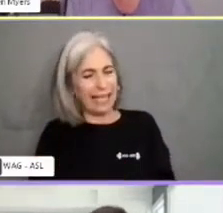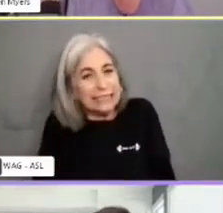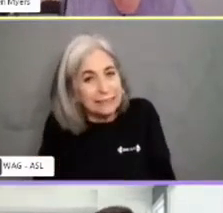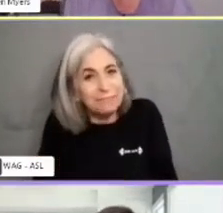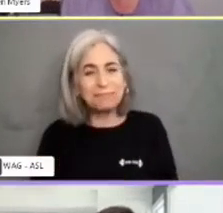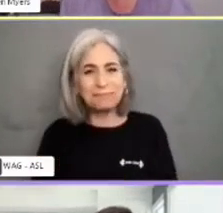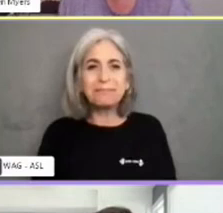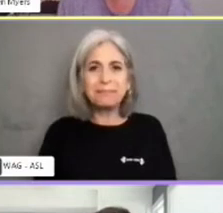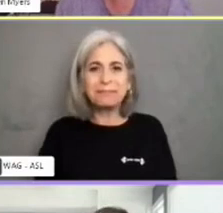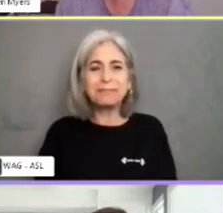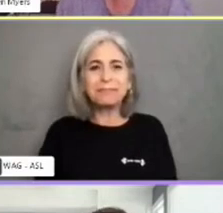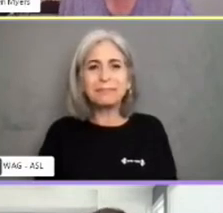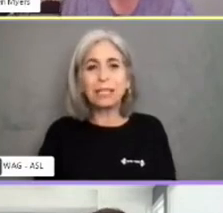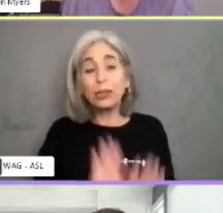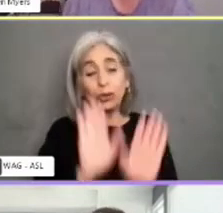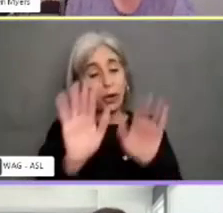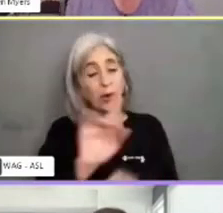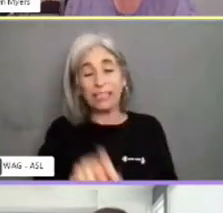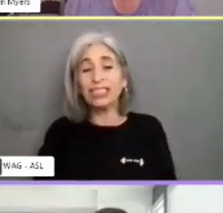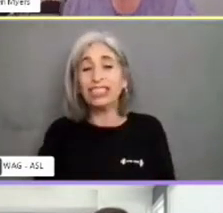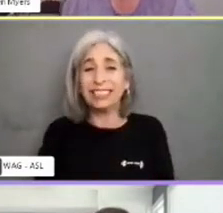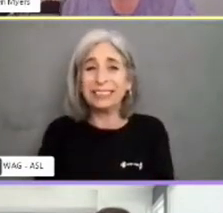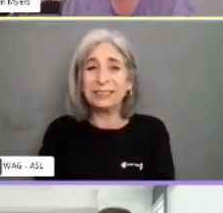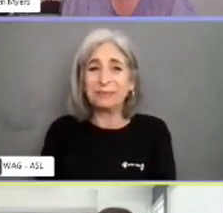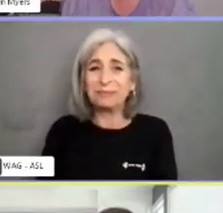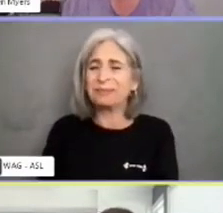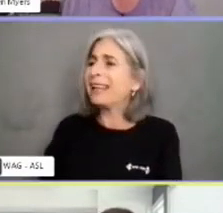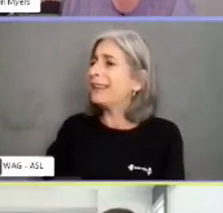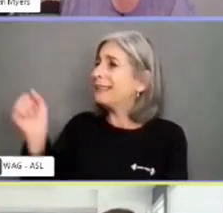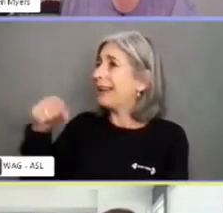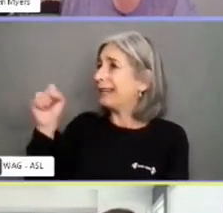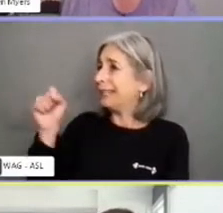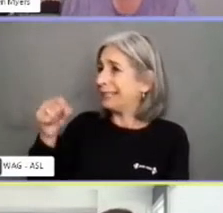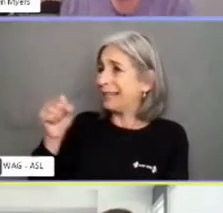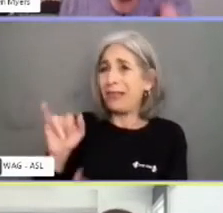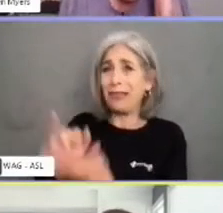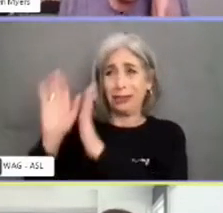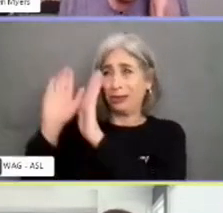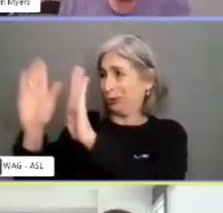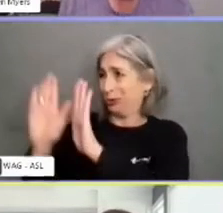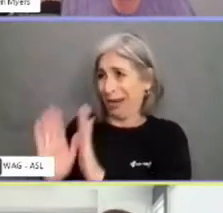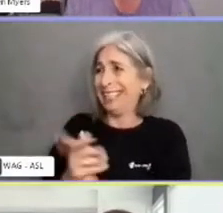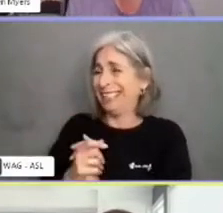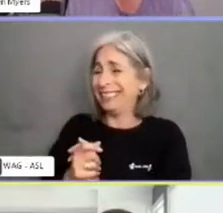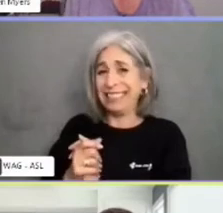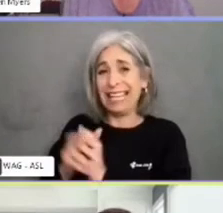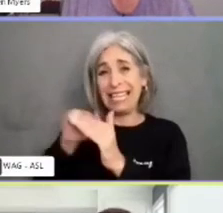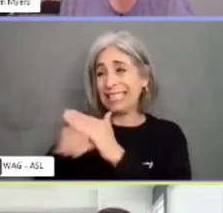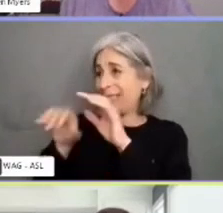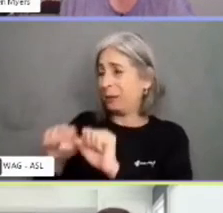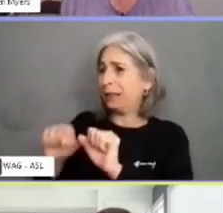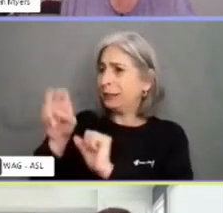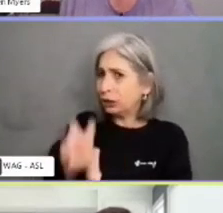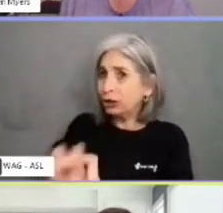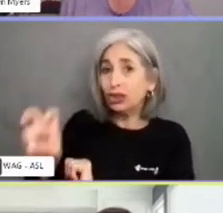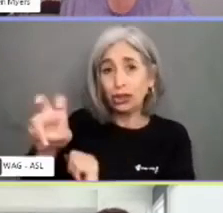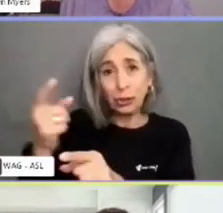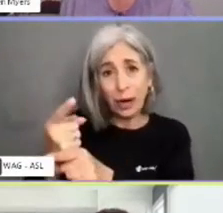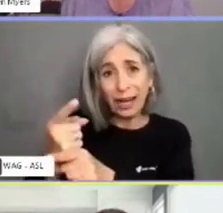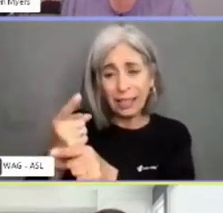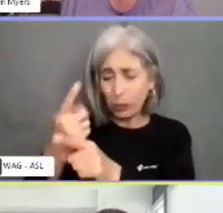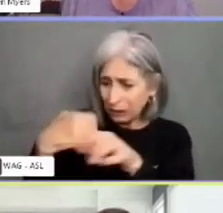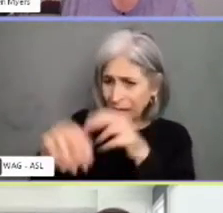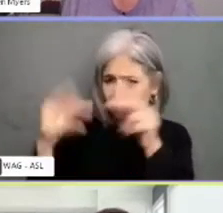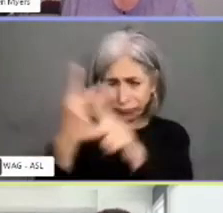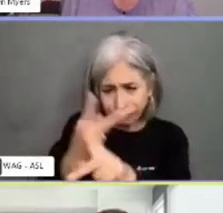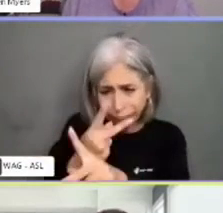But absolutely great question. Yeah, that's great. And accessibility is a journey, right? We're still figuring